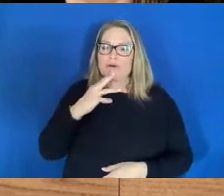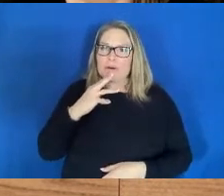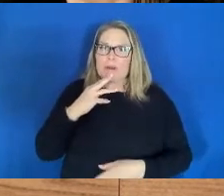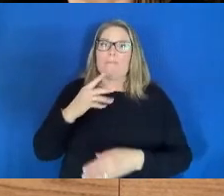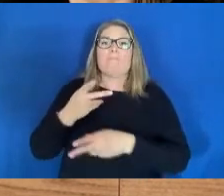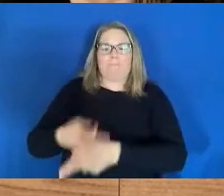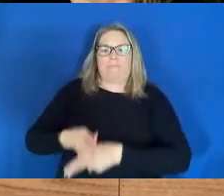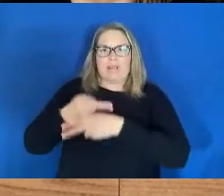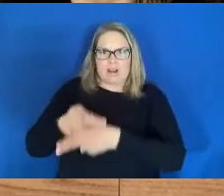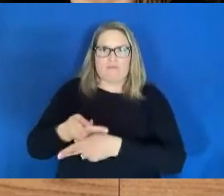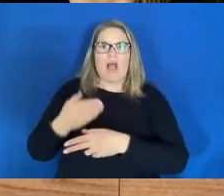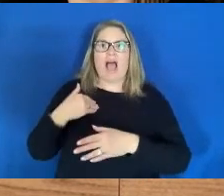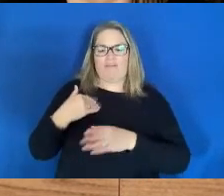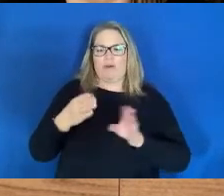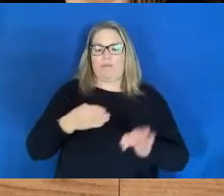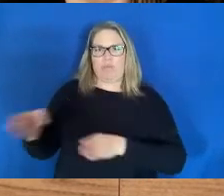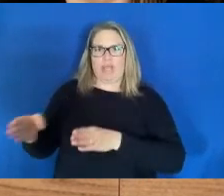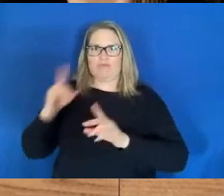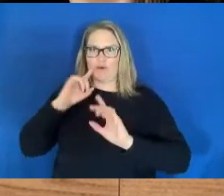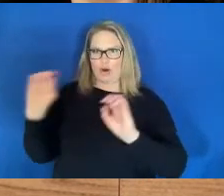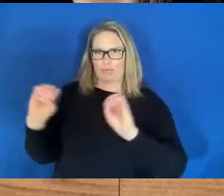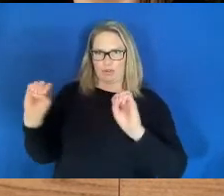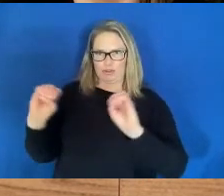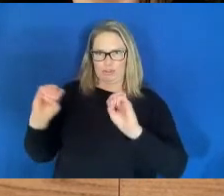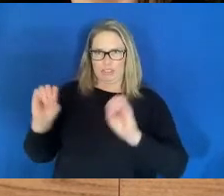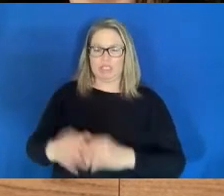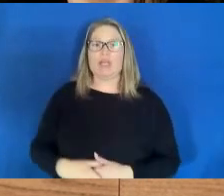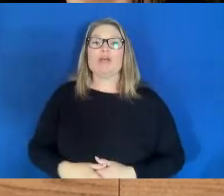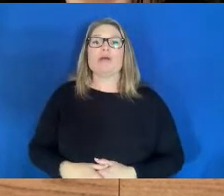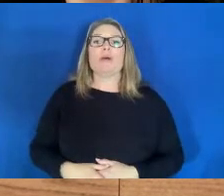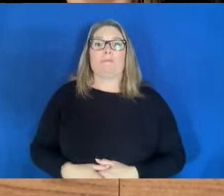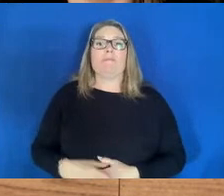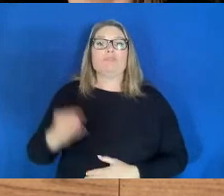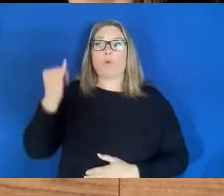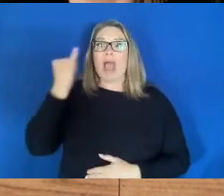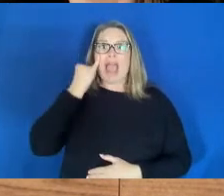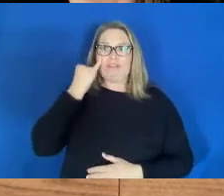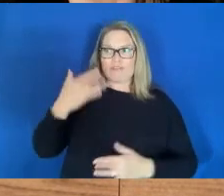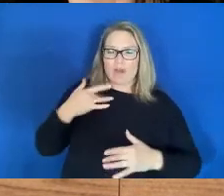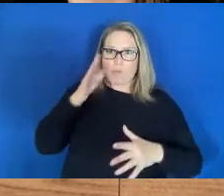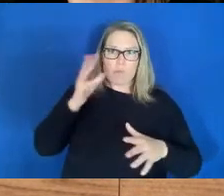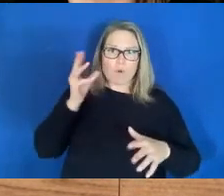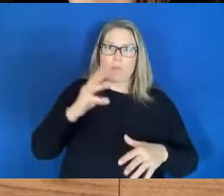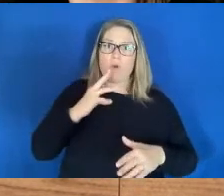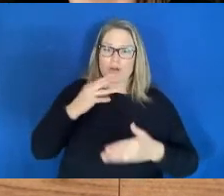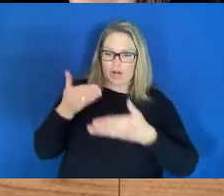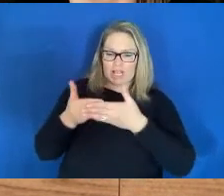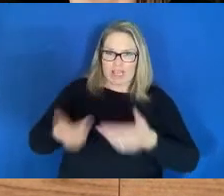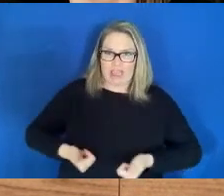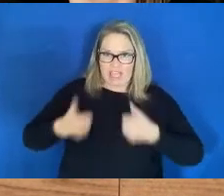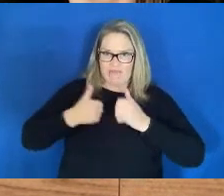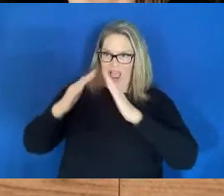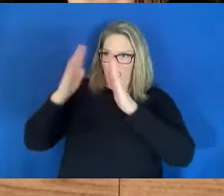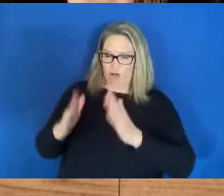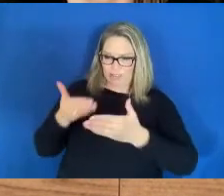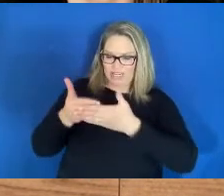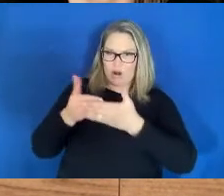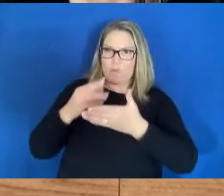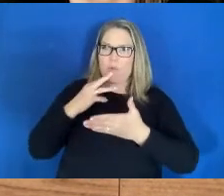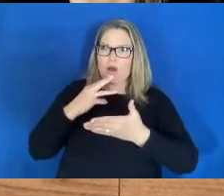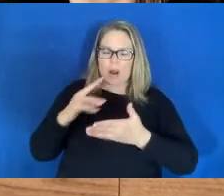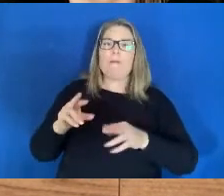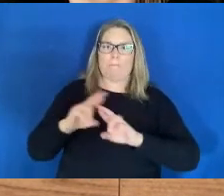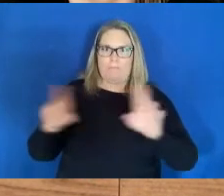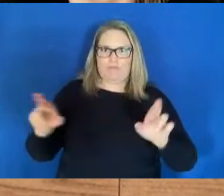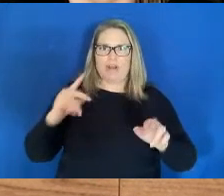place. Get ready to move your belongings to higher ground if your property is near a waterway or is in the area